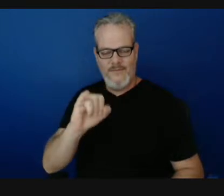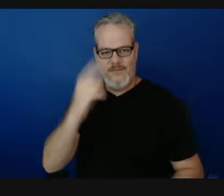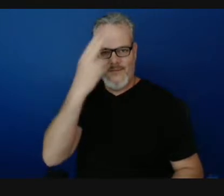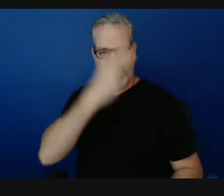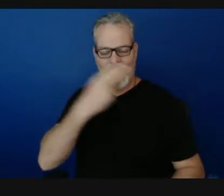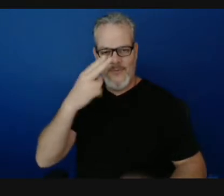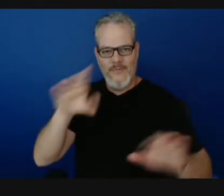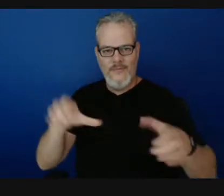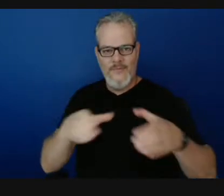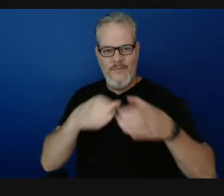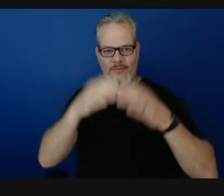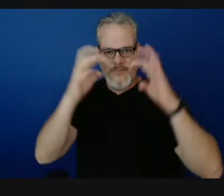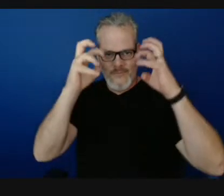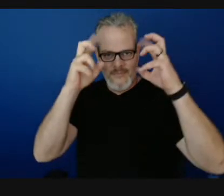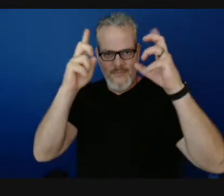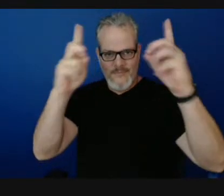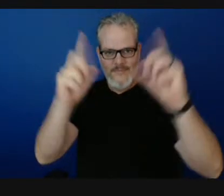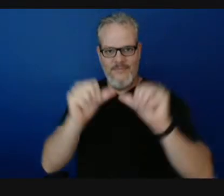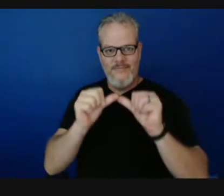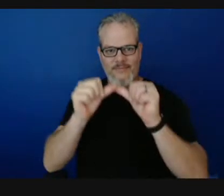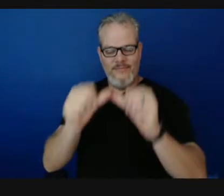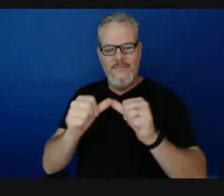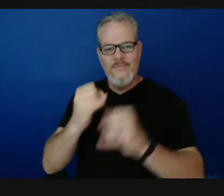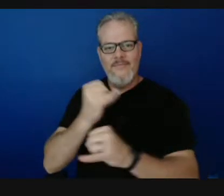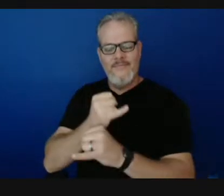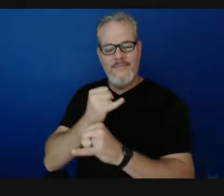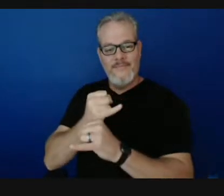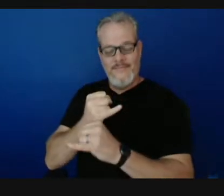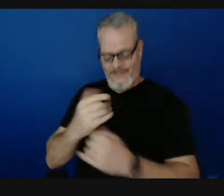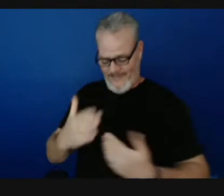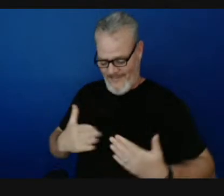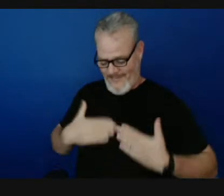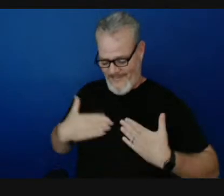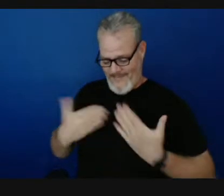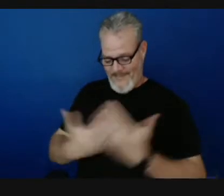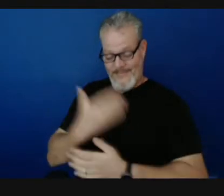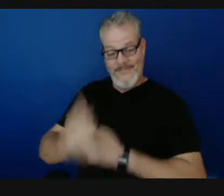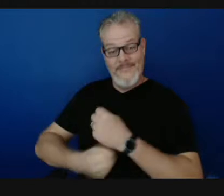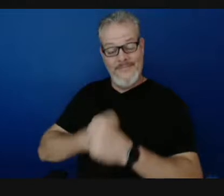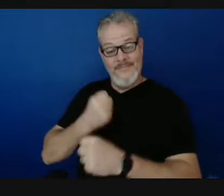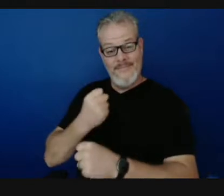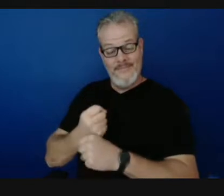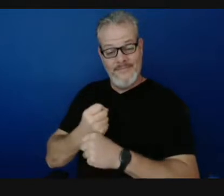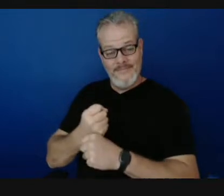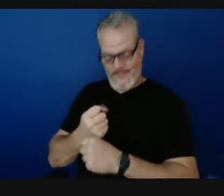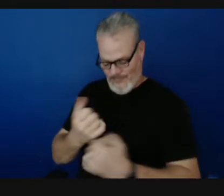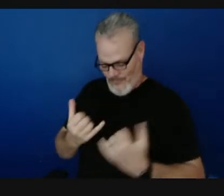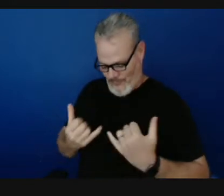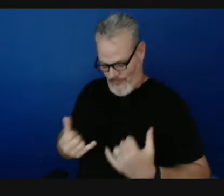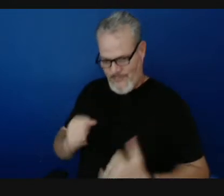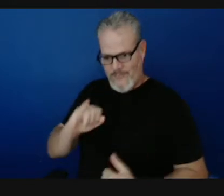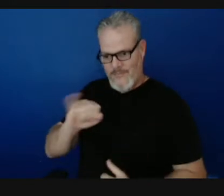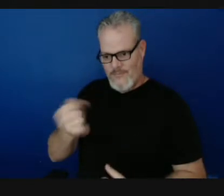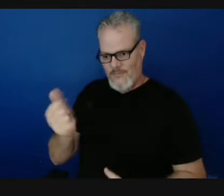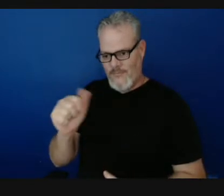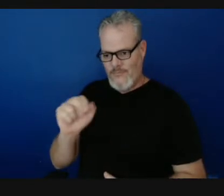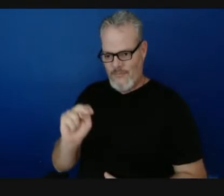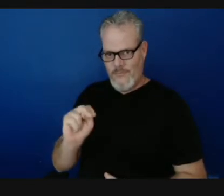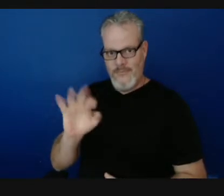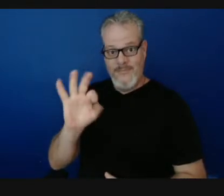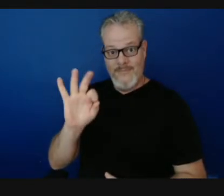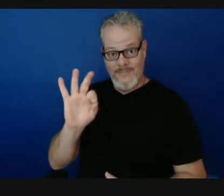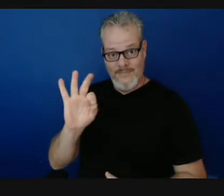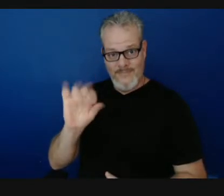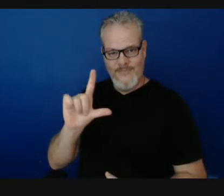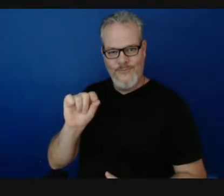Resilience Institute. Happy New Year everyone, it's January 9th, 2025, our first update of the new year.